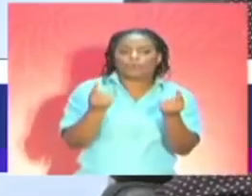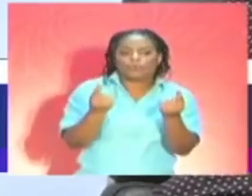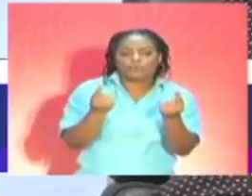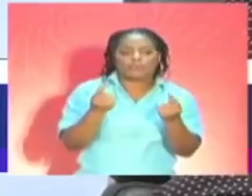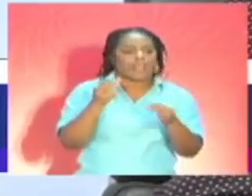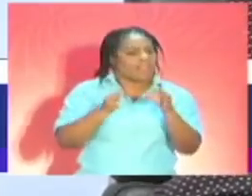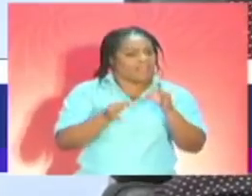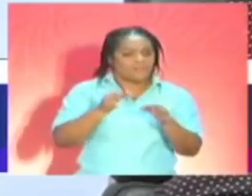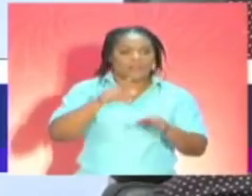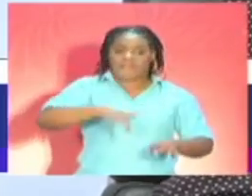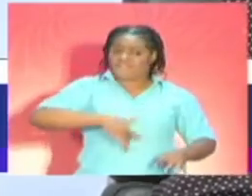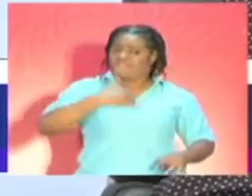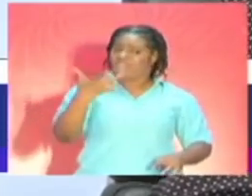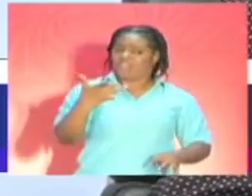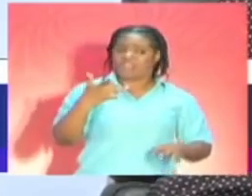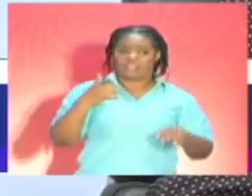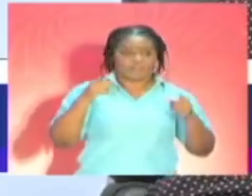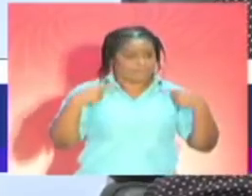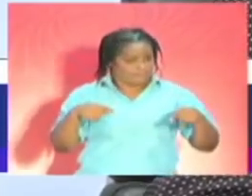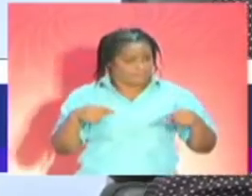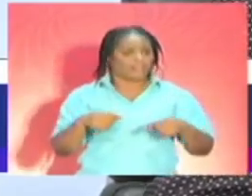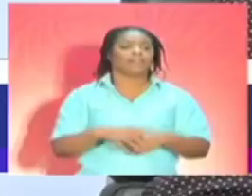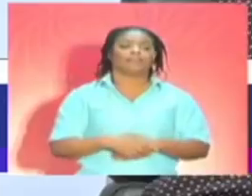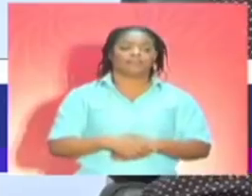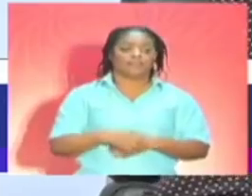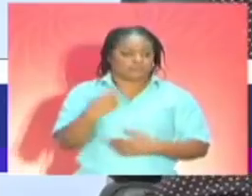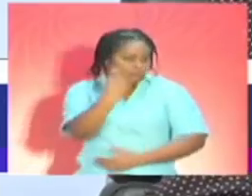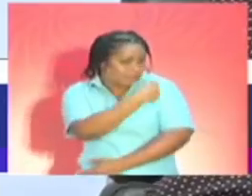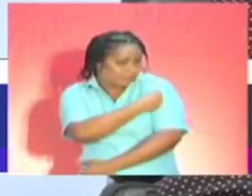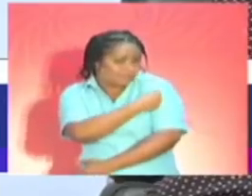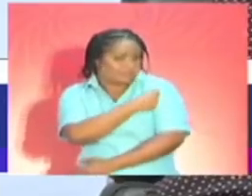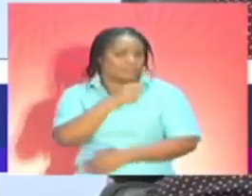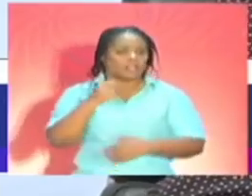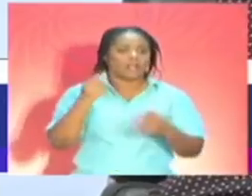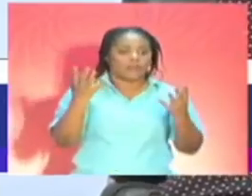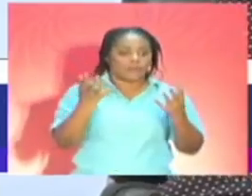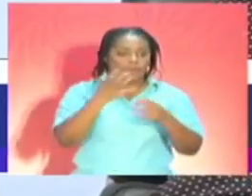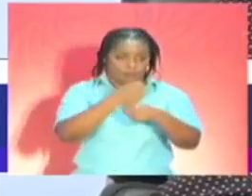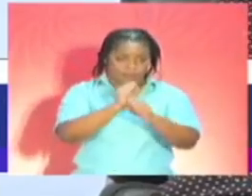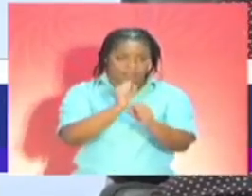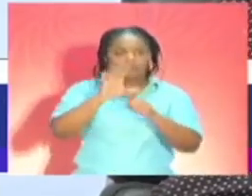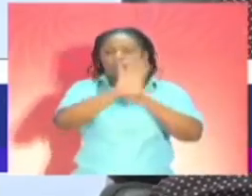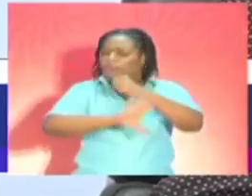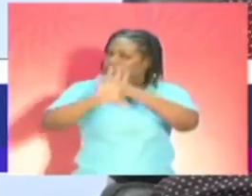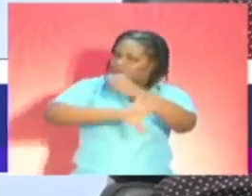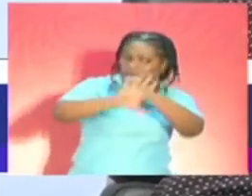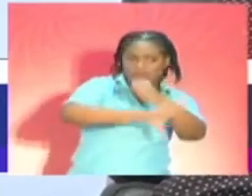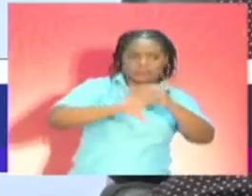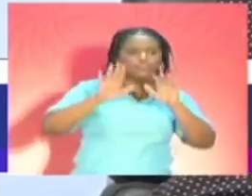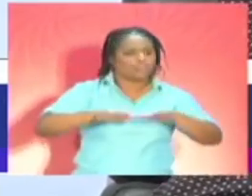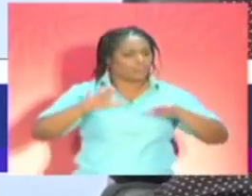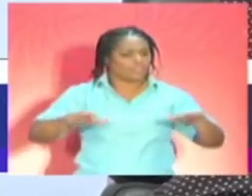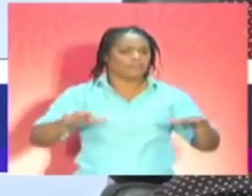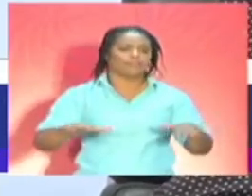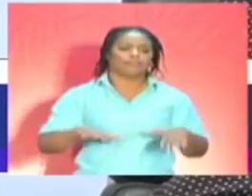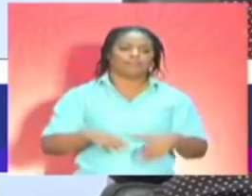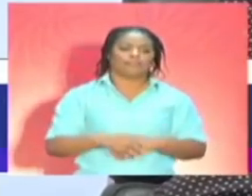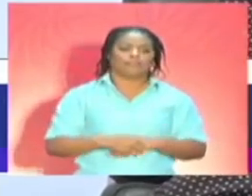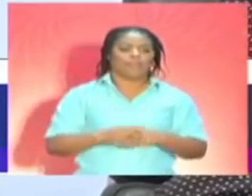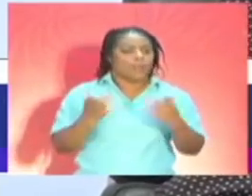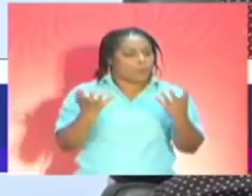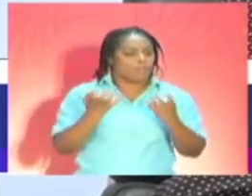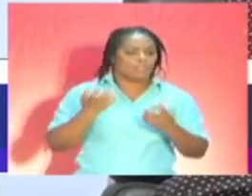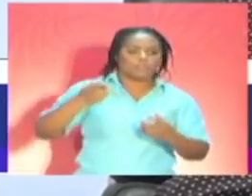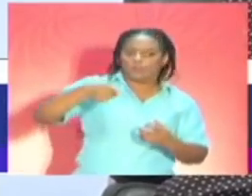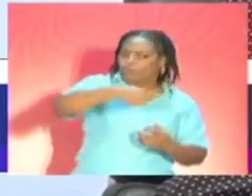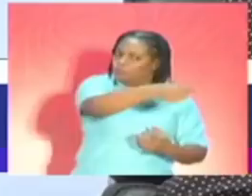vaccination easier for these young people, because we want to protect them. We also need you to know that medical